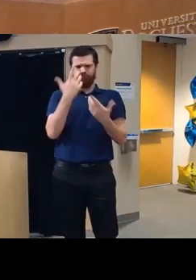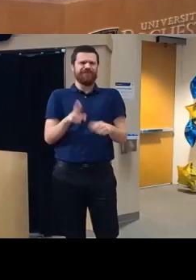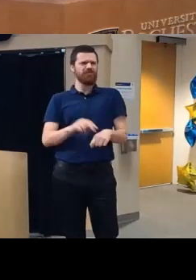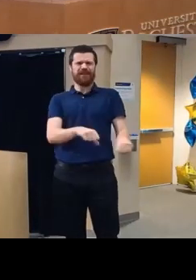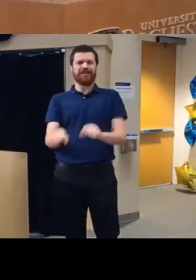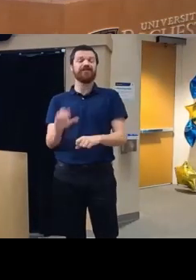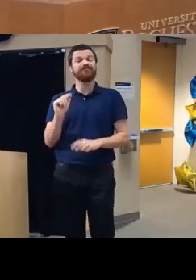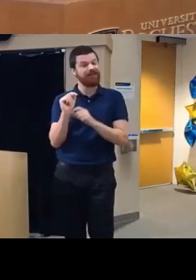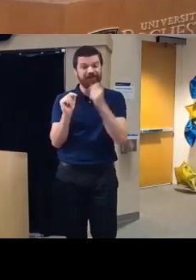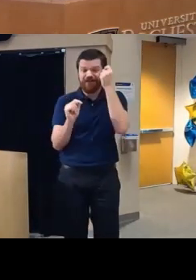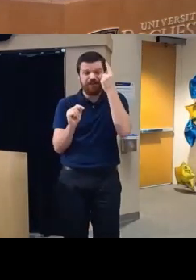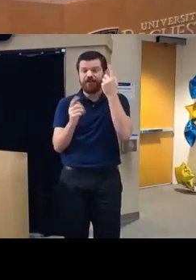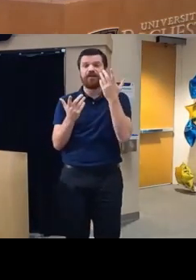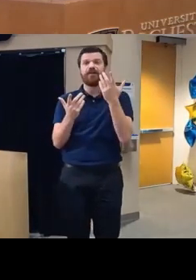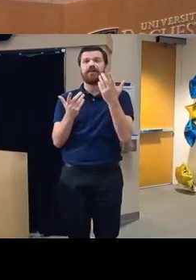possible, but at the time it